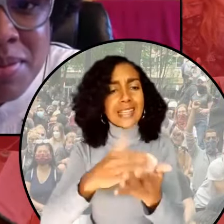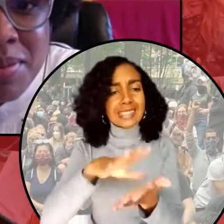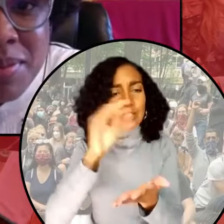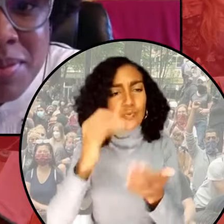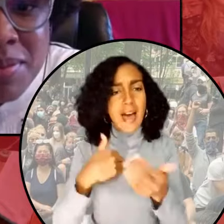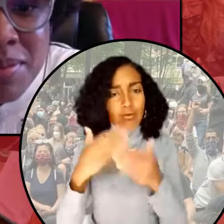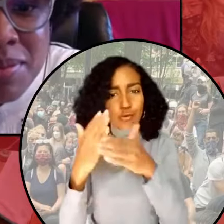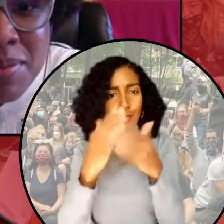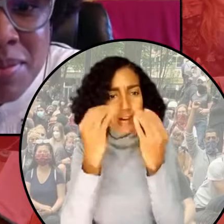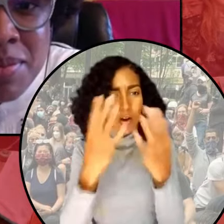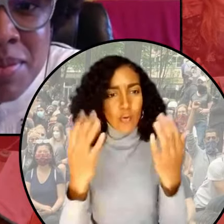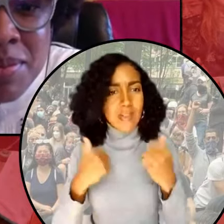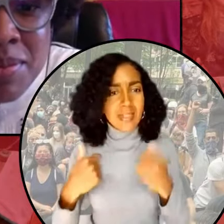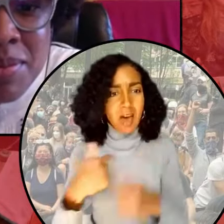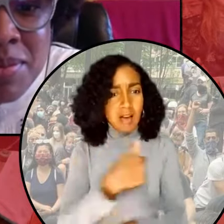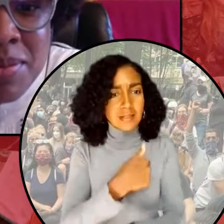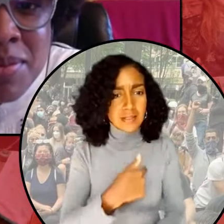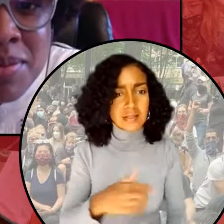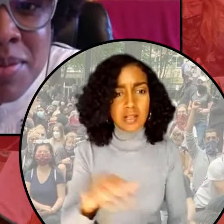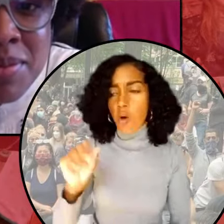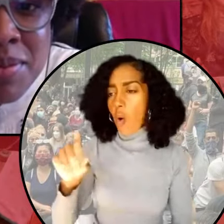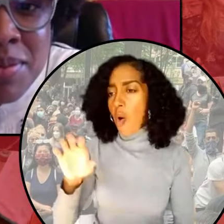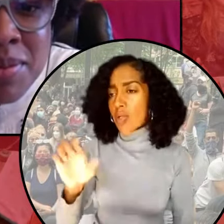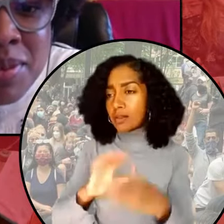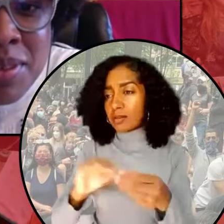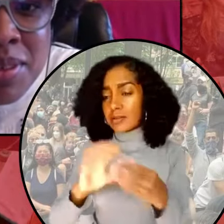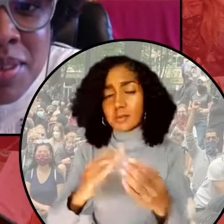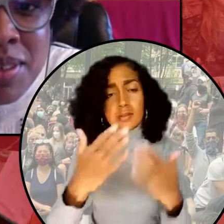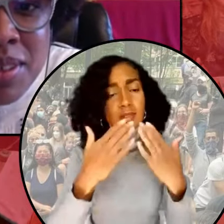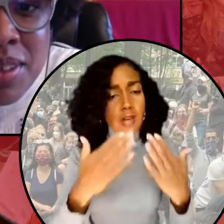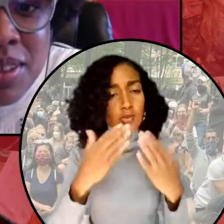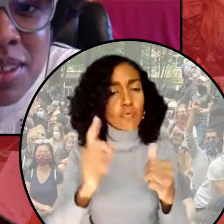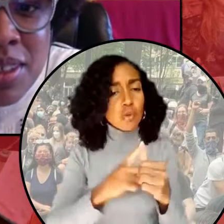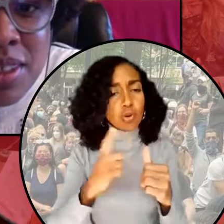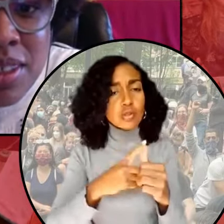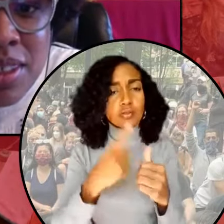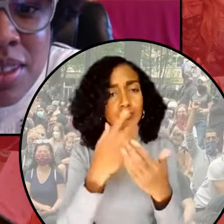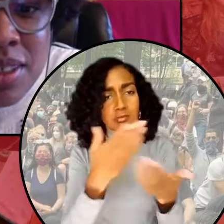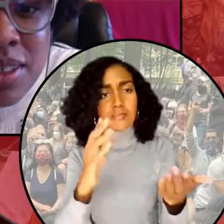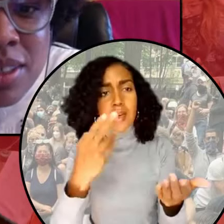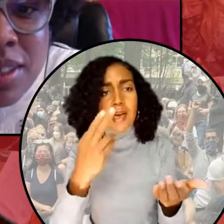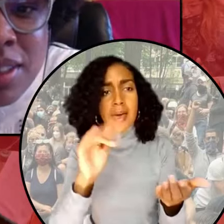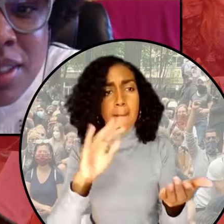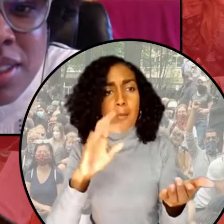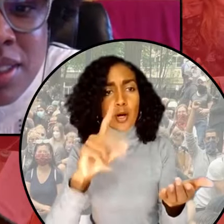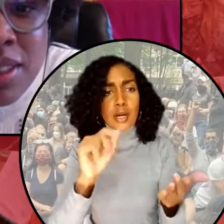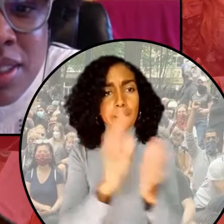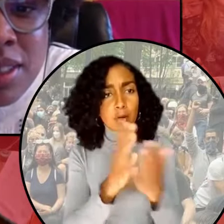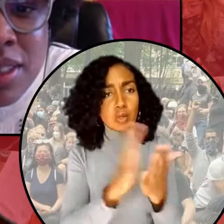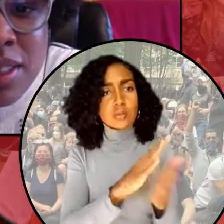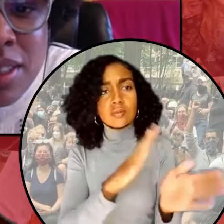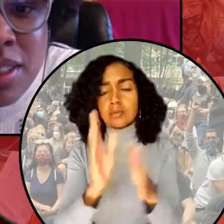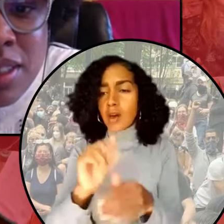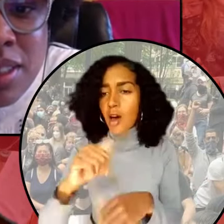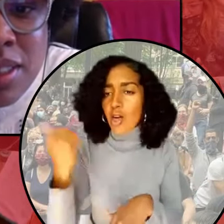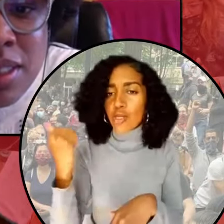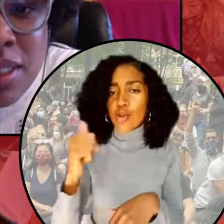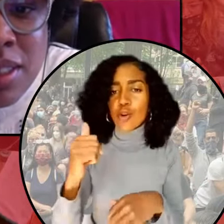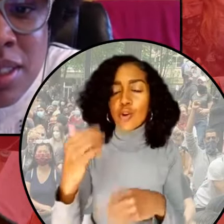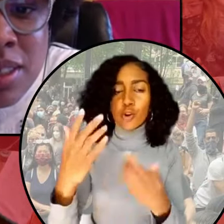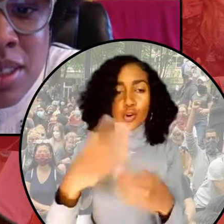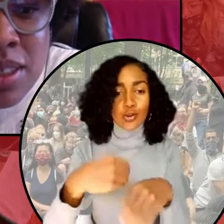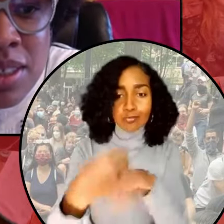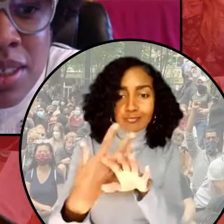Hi, thank you, first of all, to Haymarket Books and to all the other panelists and the team who are